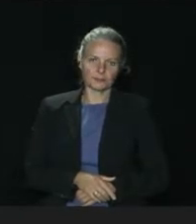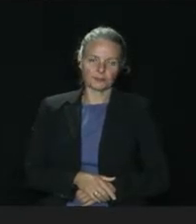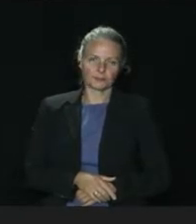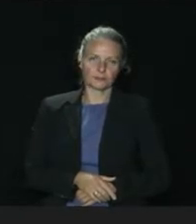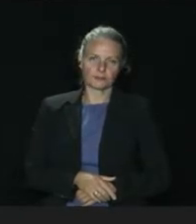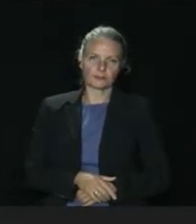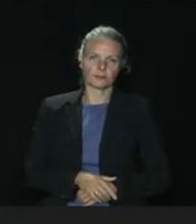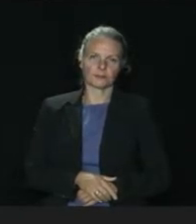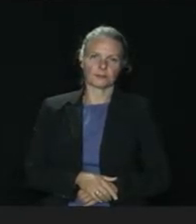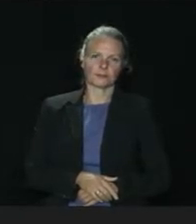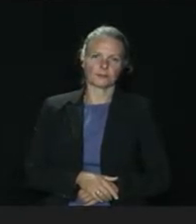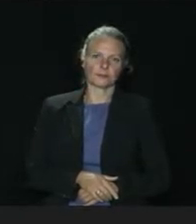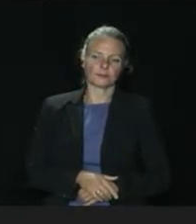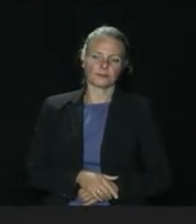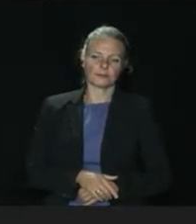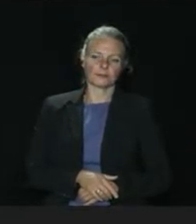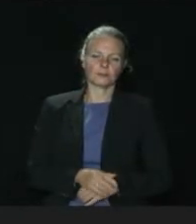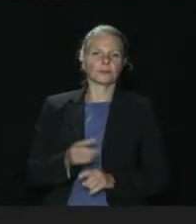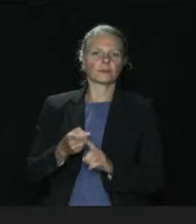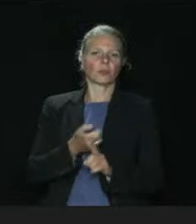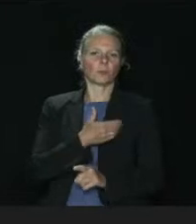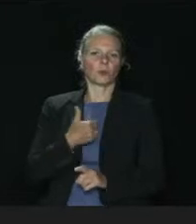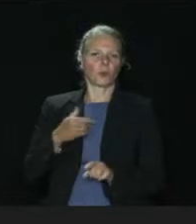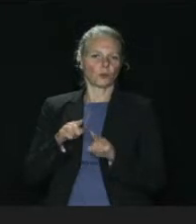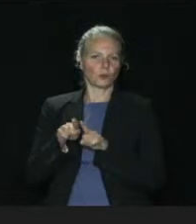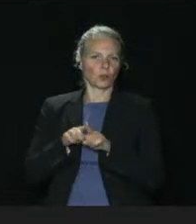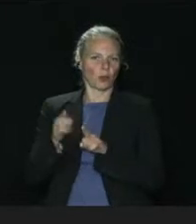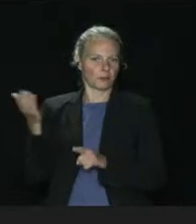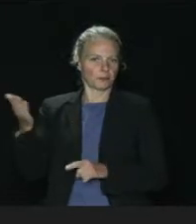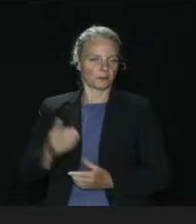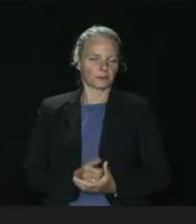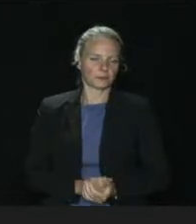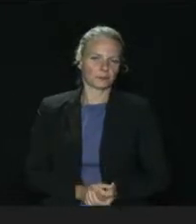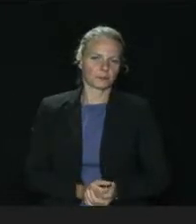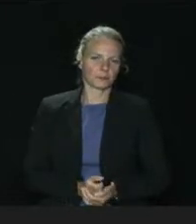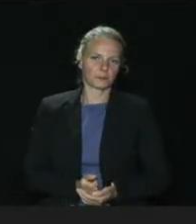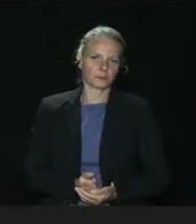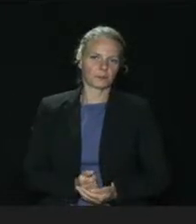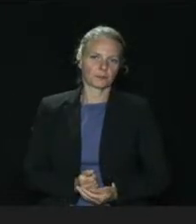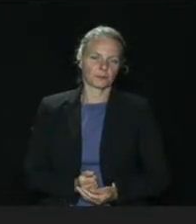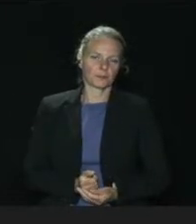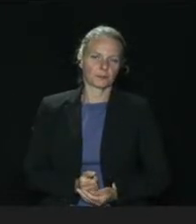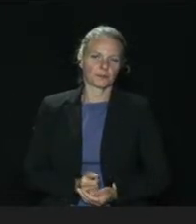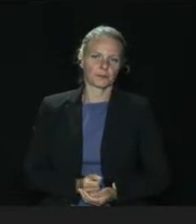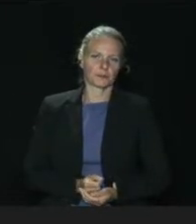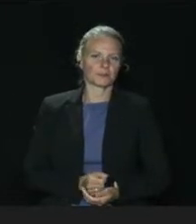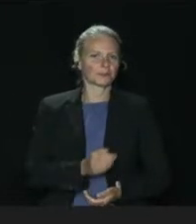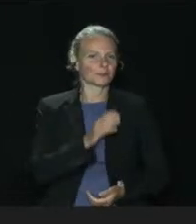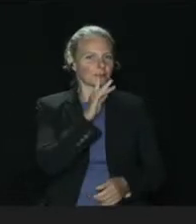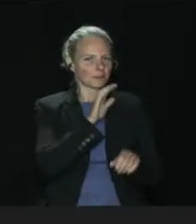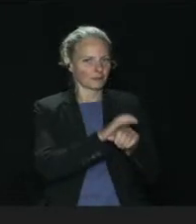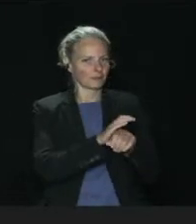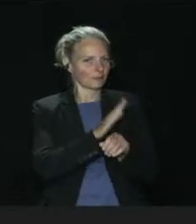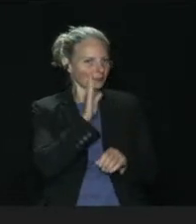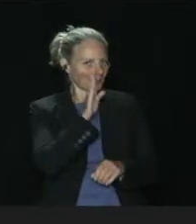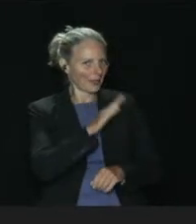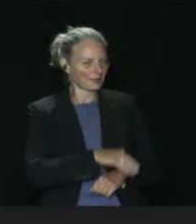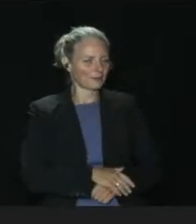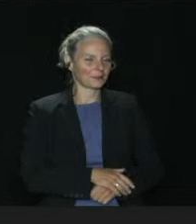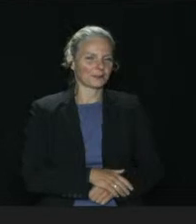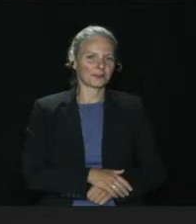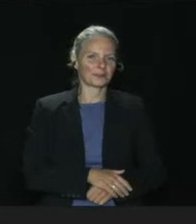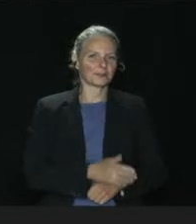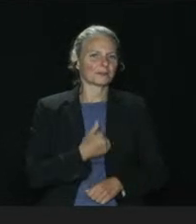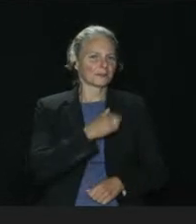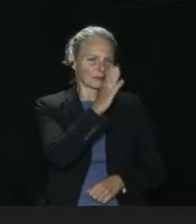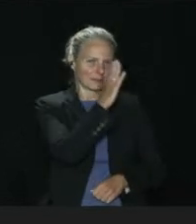dernière question, Stephanie Levitz, the Toronto Star. Your line is open. À vous la parole. Hi, thanks for taking my questions. The first one, Dr.